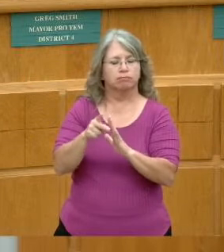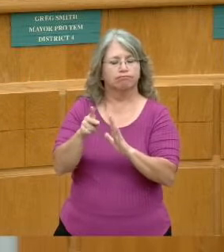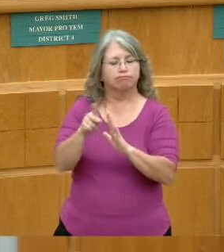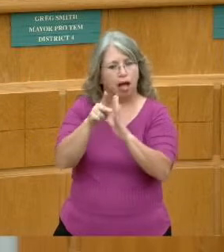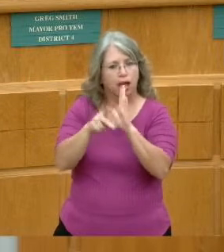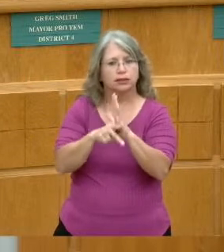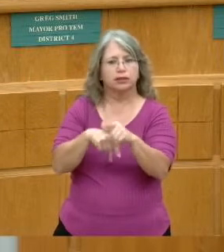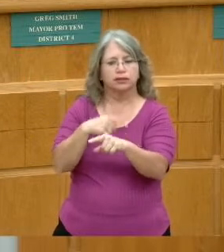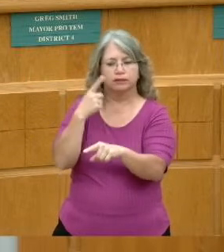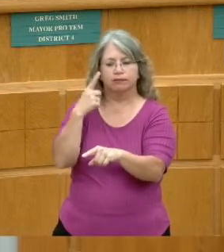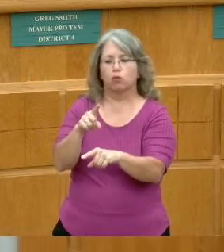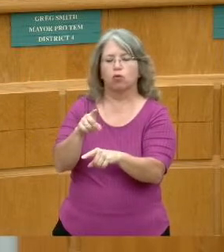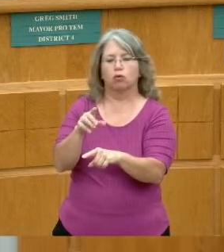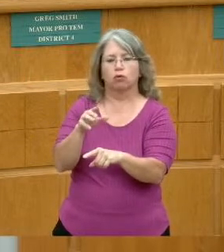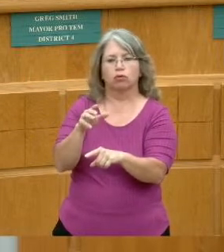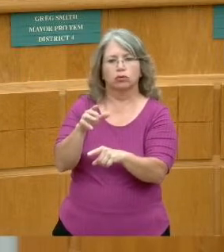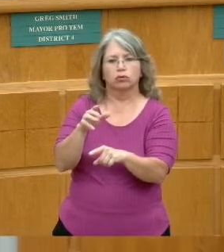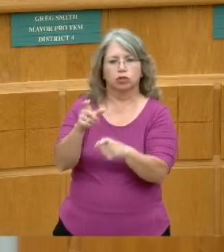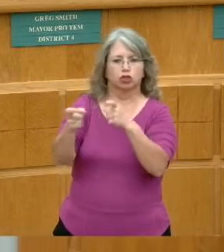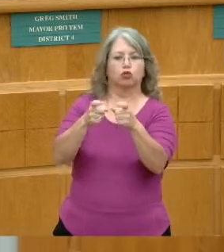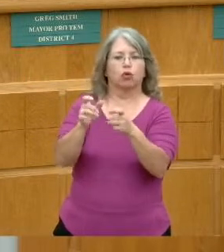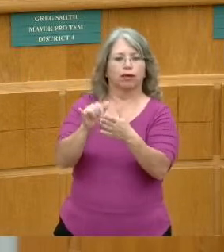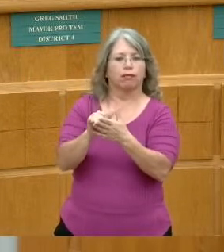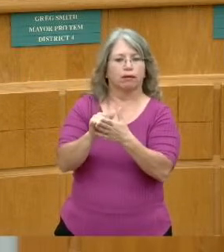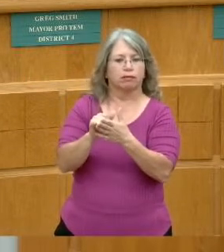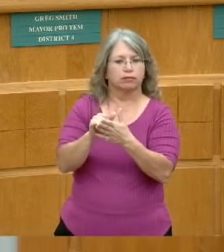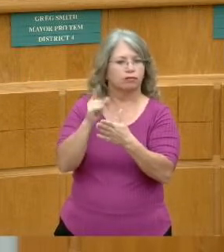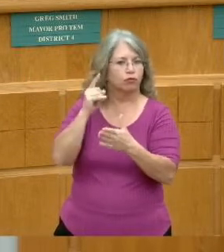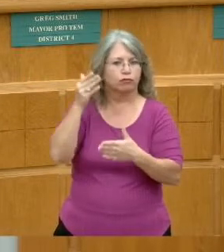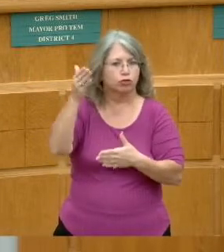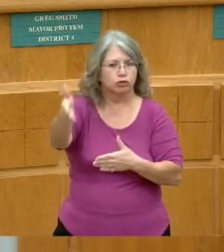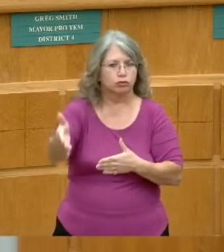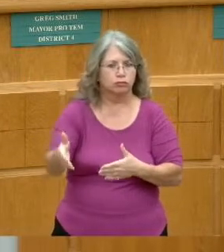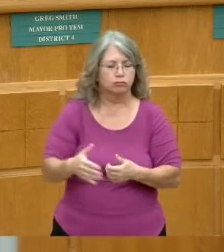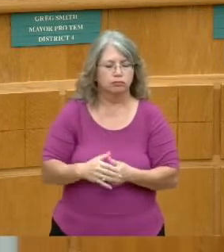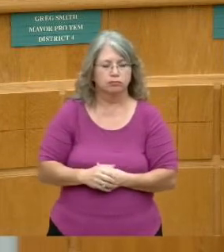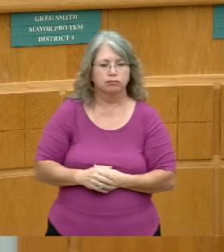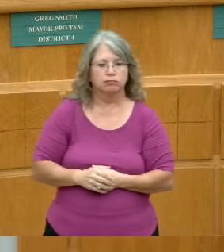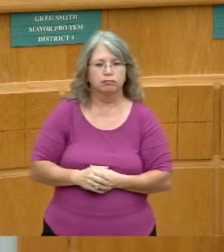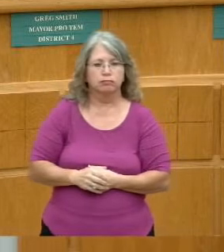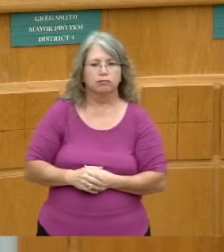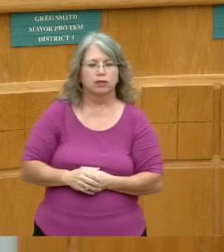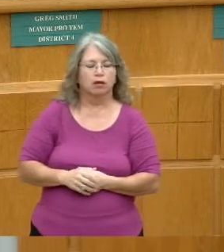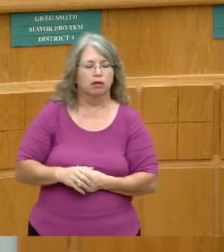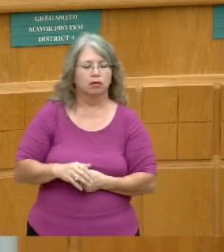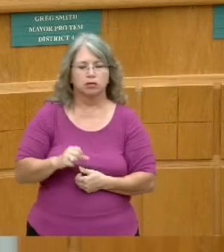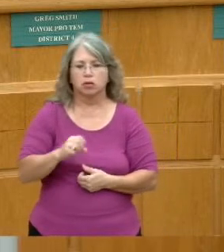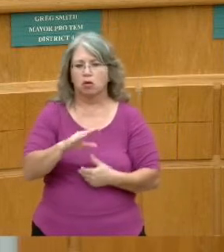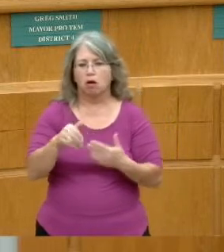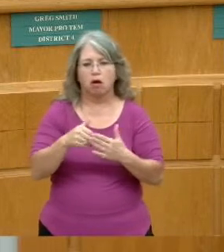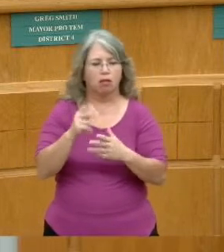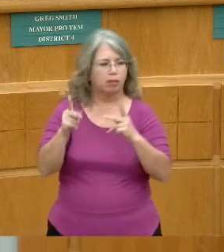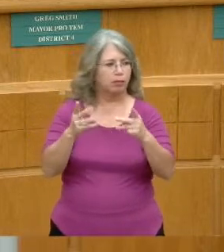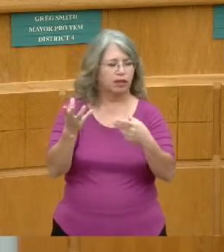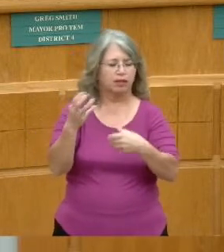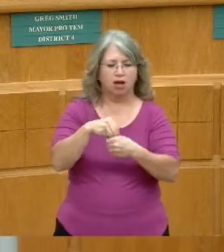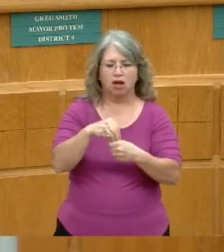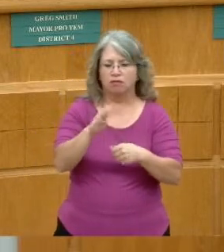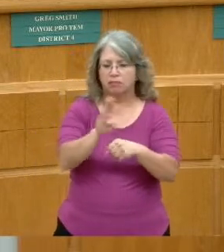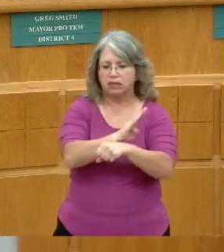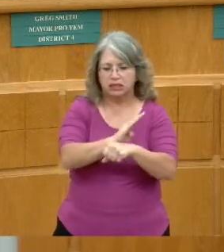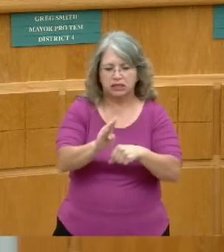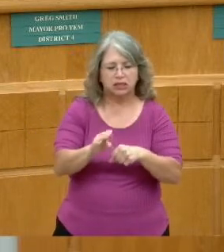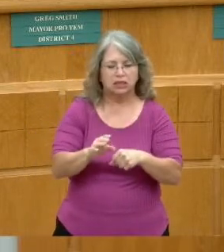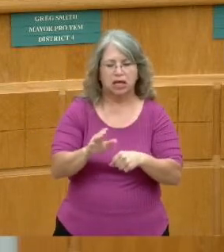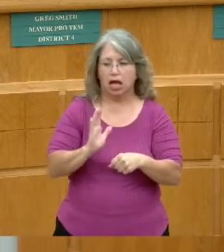lower than it was before, and hopefully will prevent outbreaks in the future. All these people involved, the businesses, the leaders, our